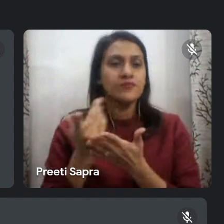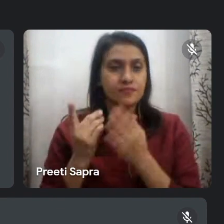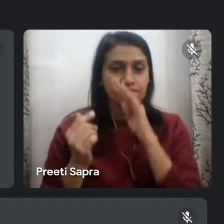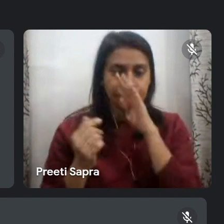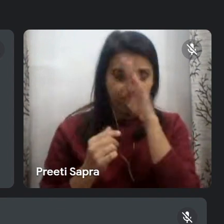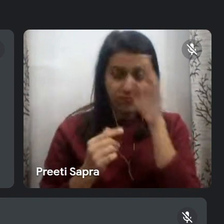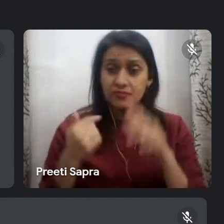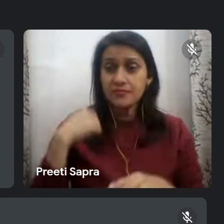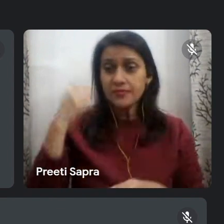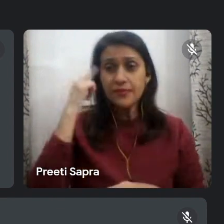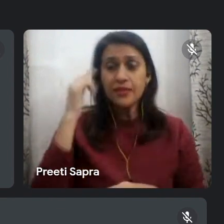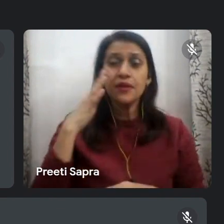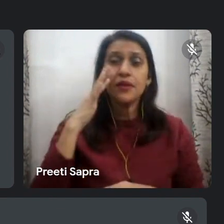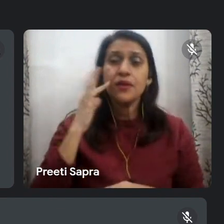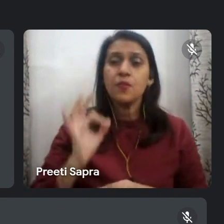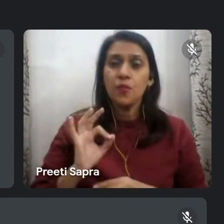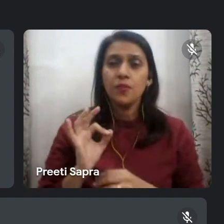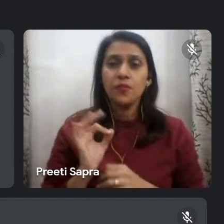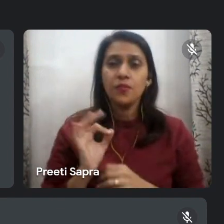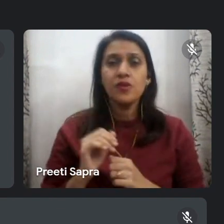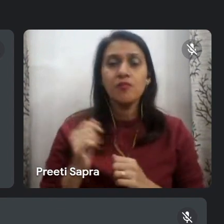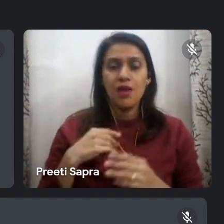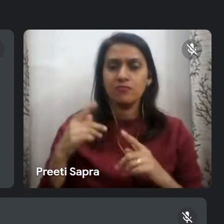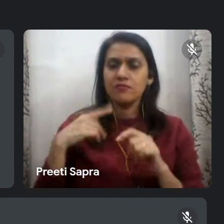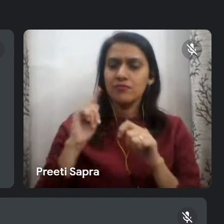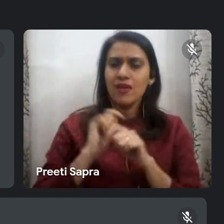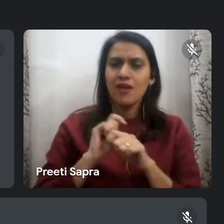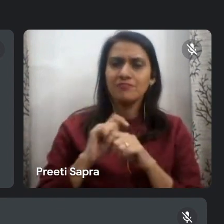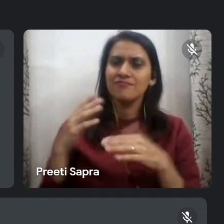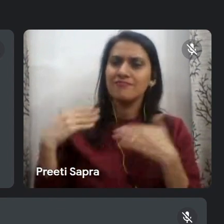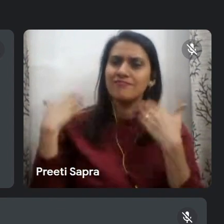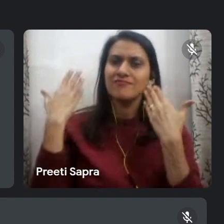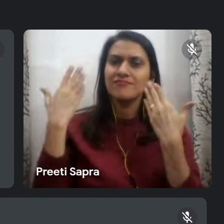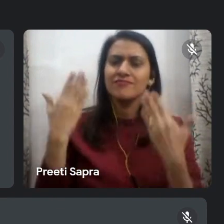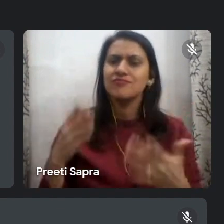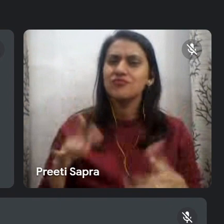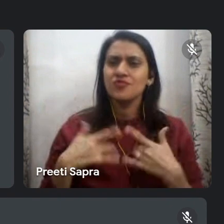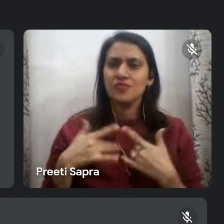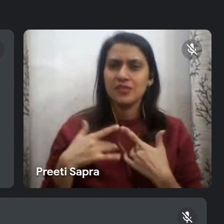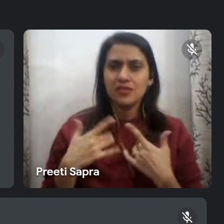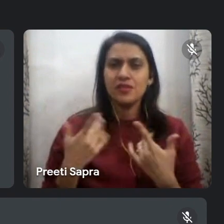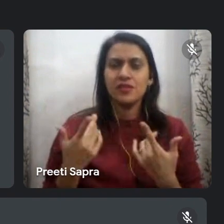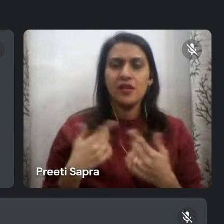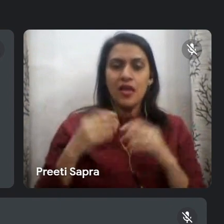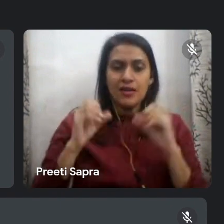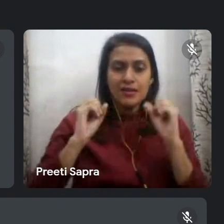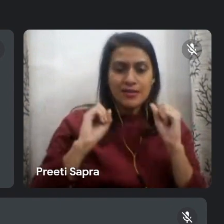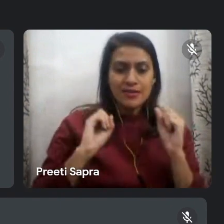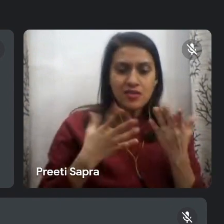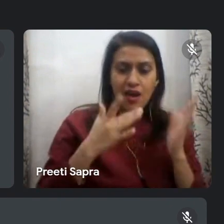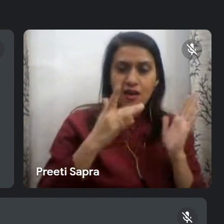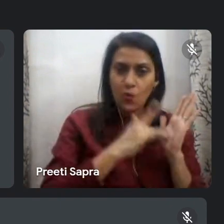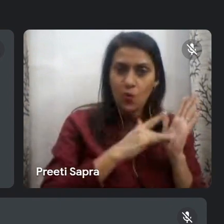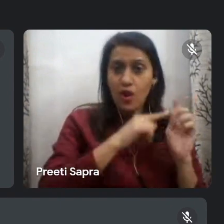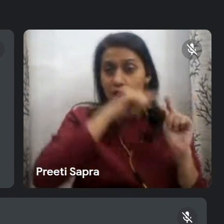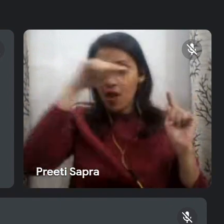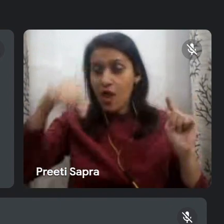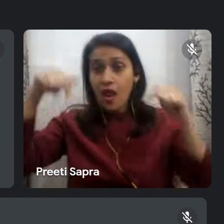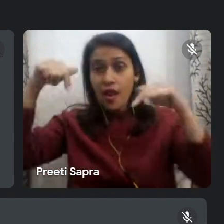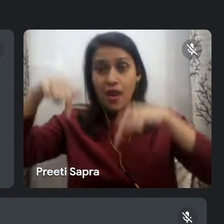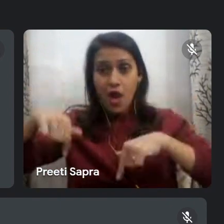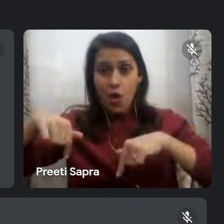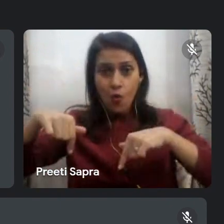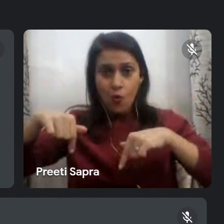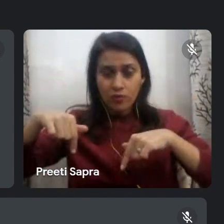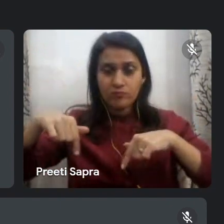important that you know my journey as well, in terms of where I started and where I am right now.